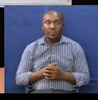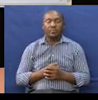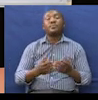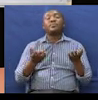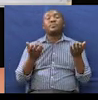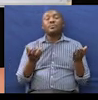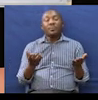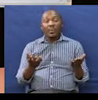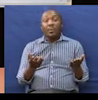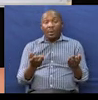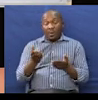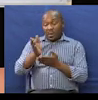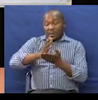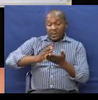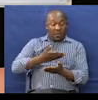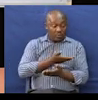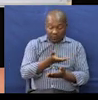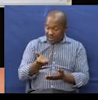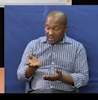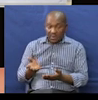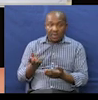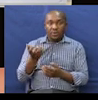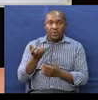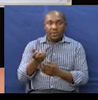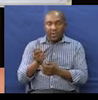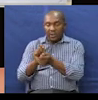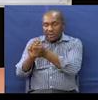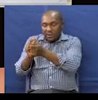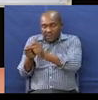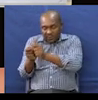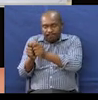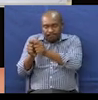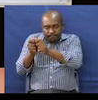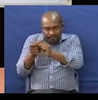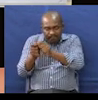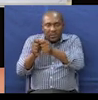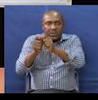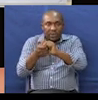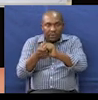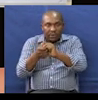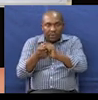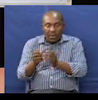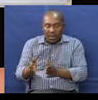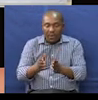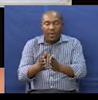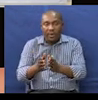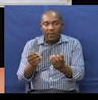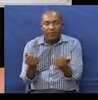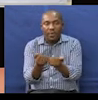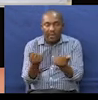However, some of these societies had changed their ways of production as a result of